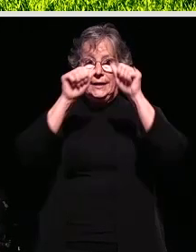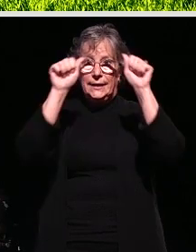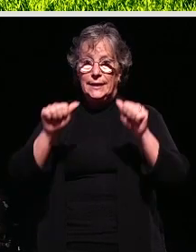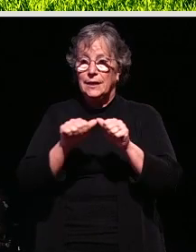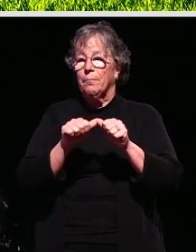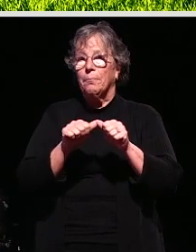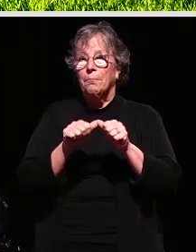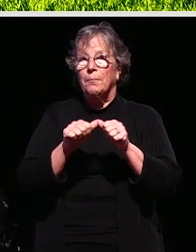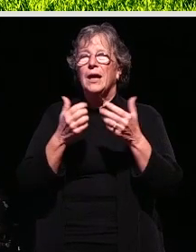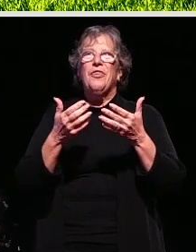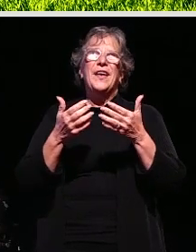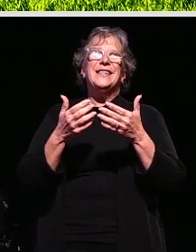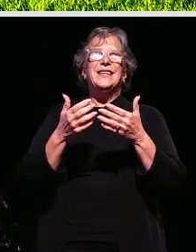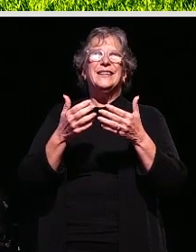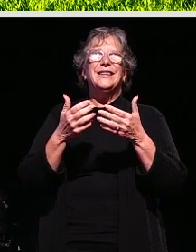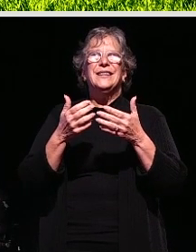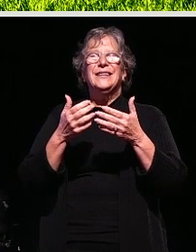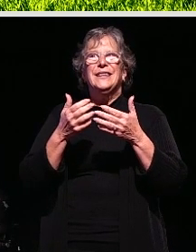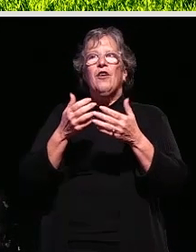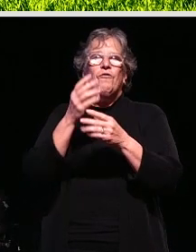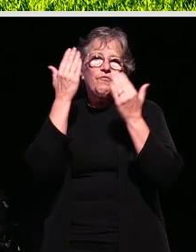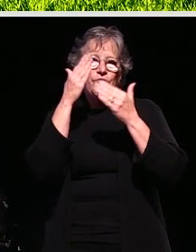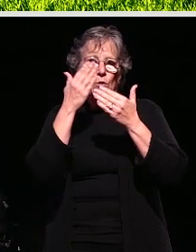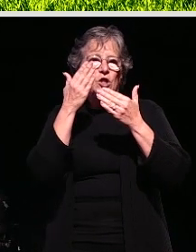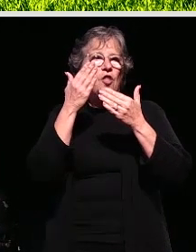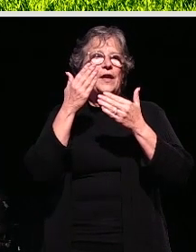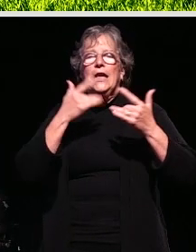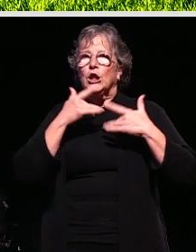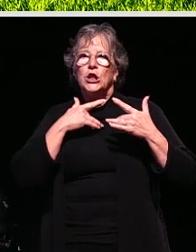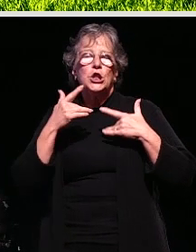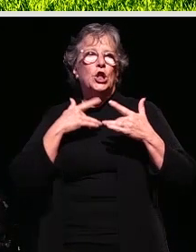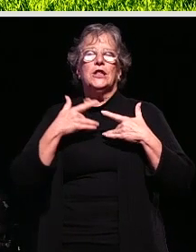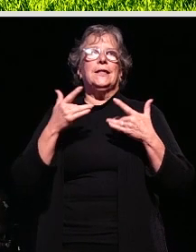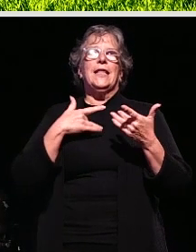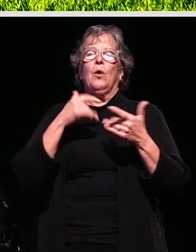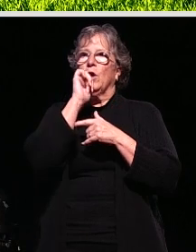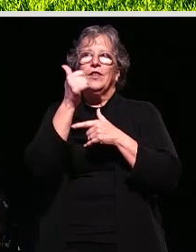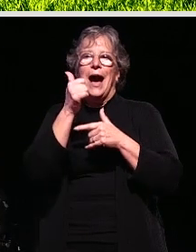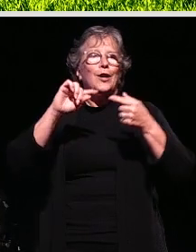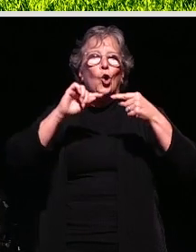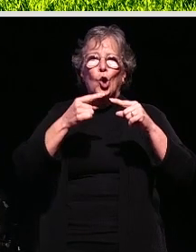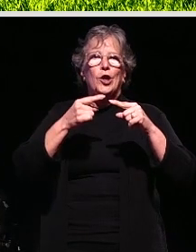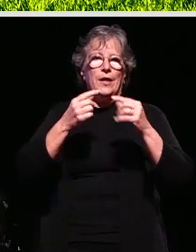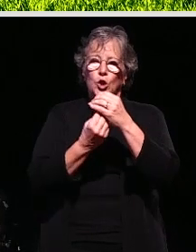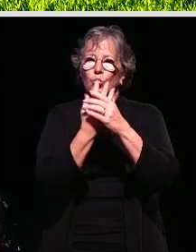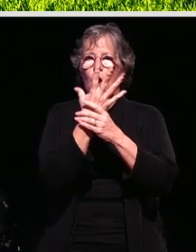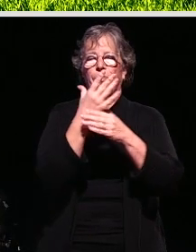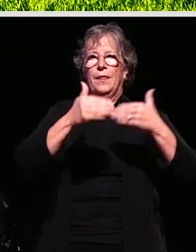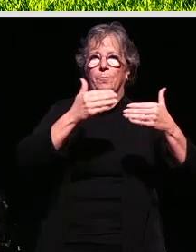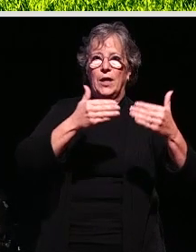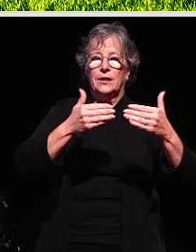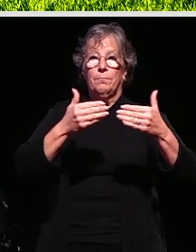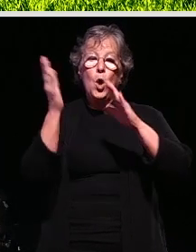seed companies and growers, and the dryness allows us to reduce harm to germination in the process. We leave no residues on the